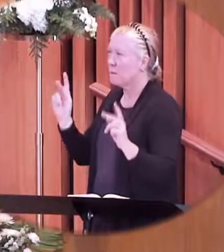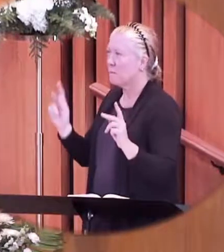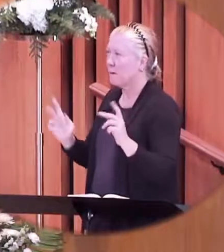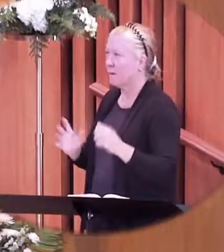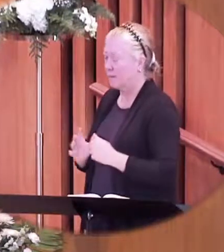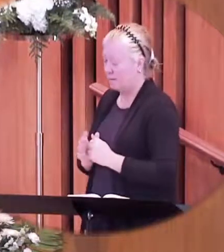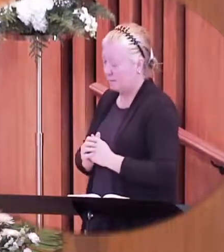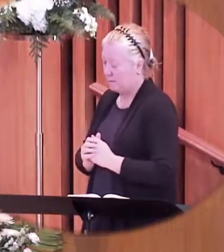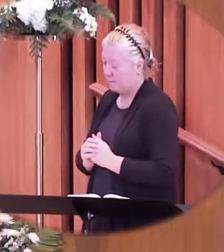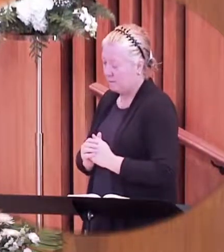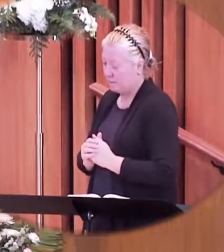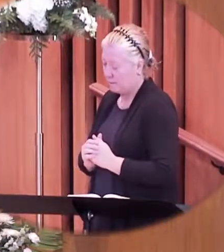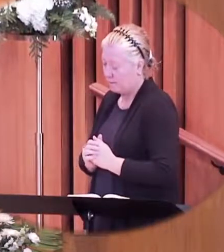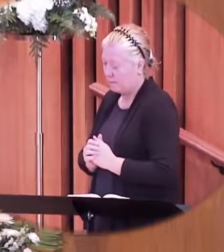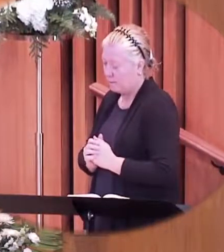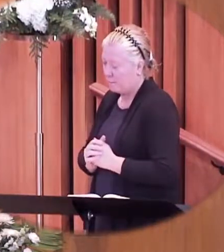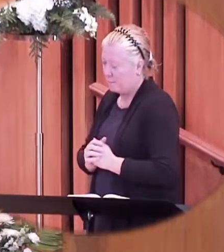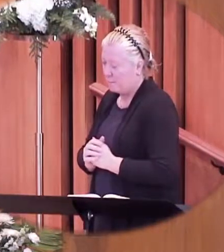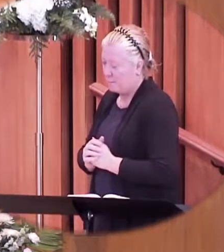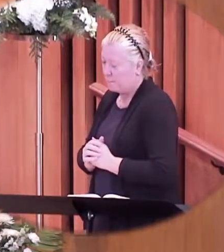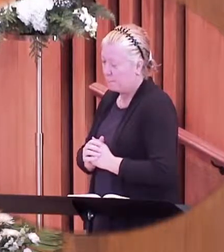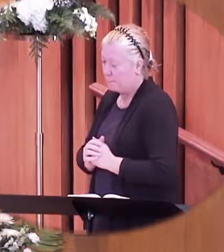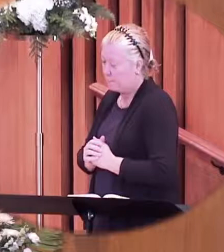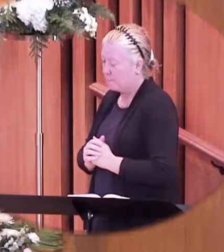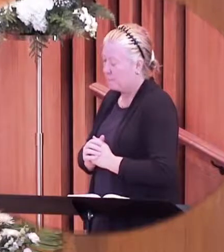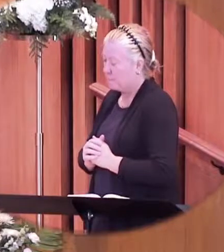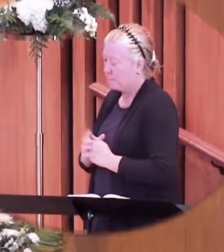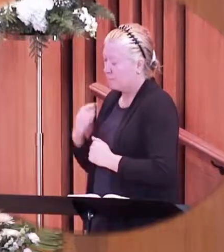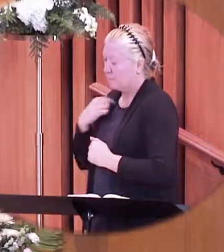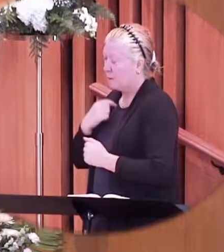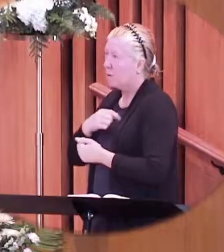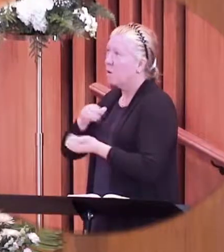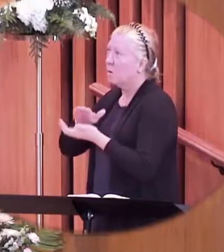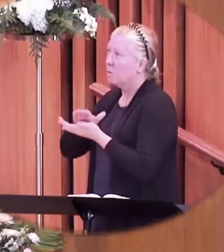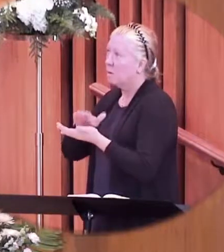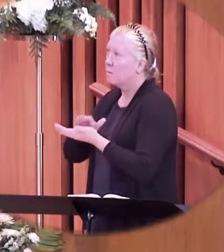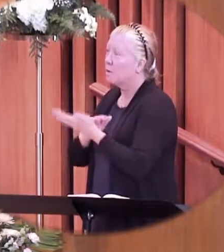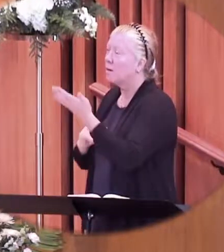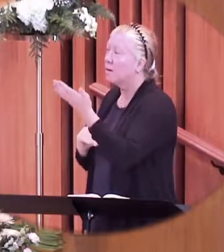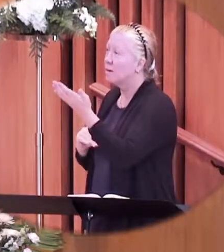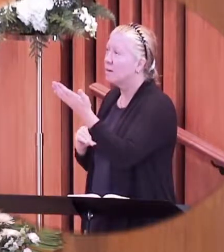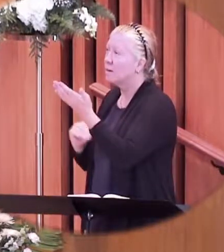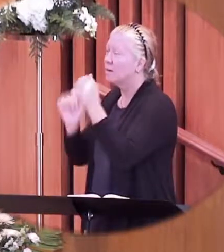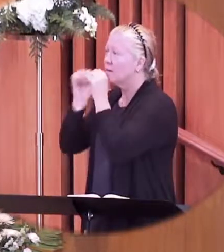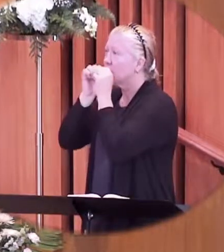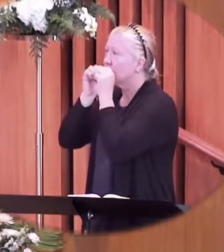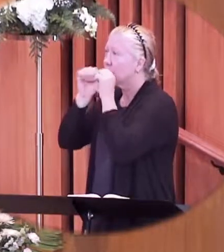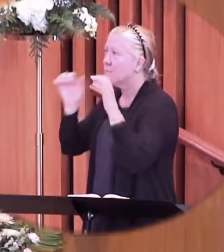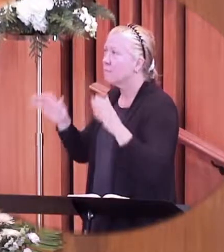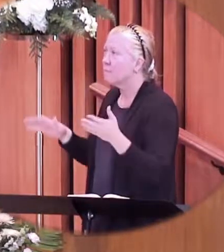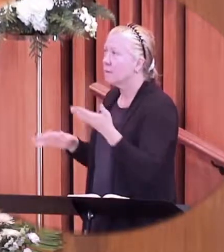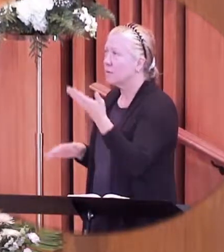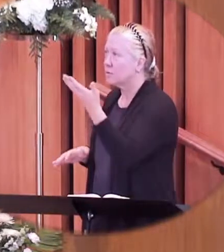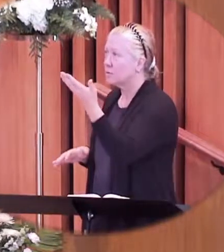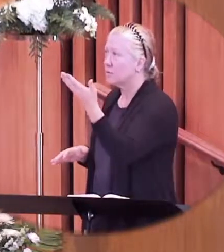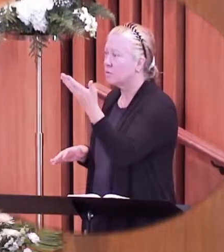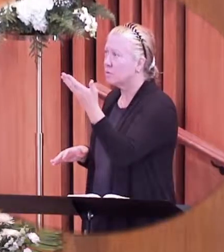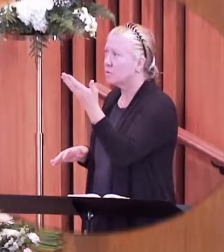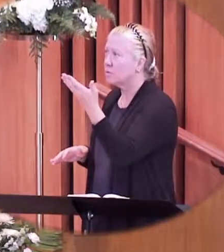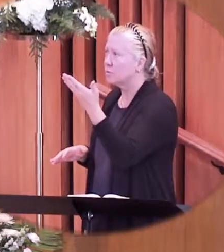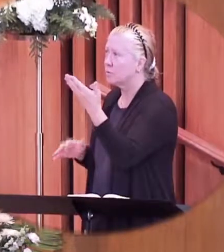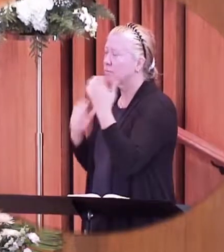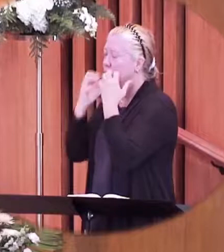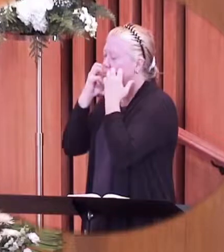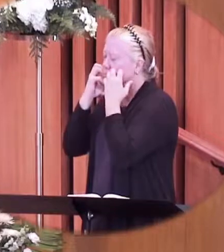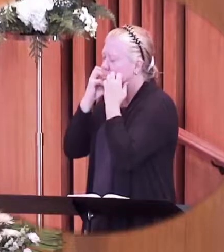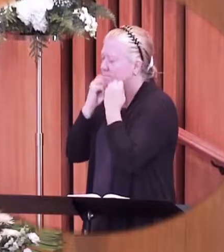on earth, peace to people of goodwill. We praise you, we bless